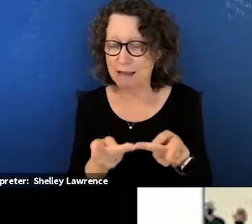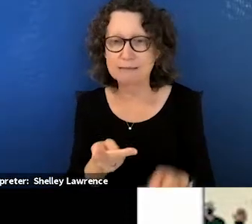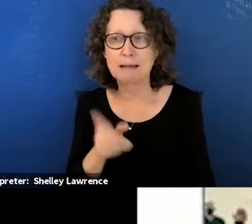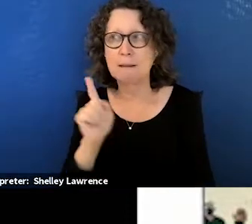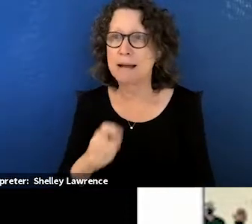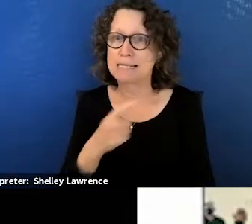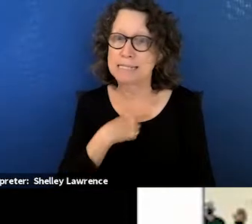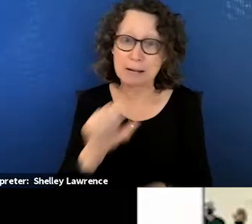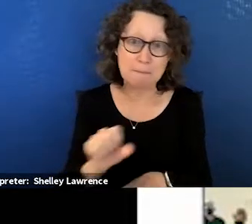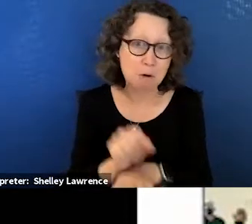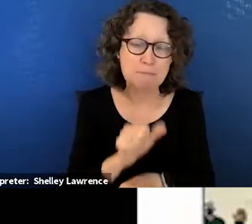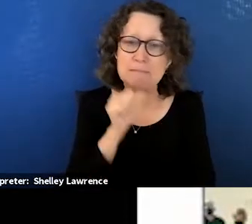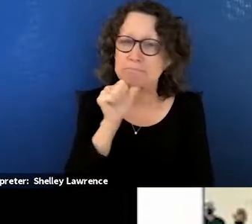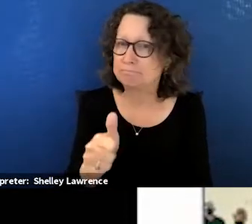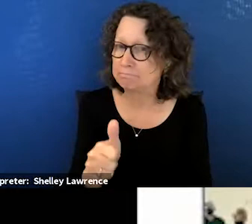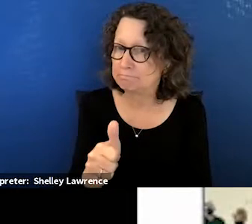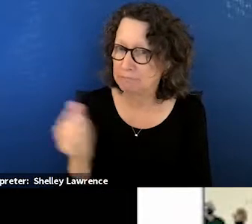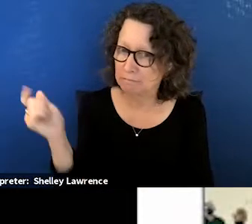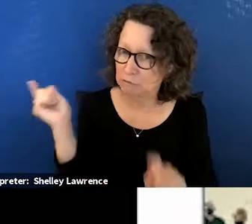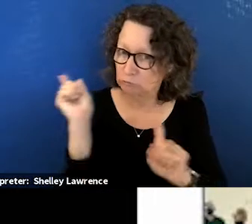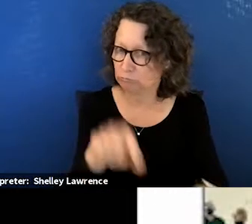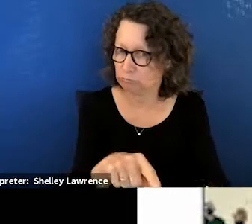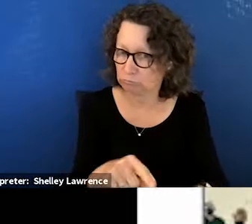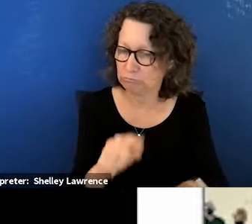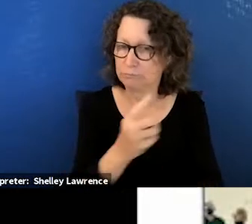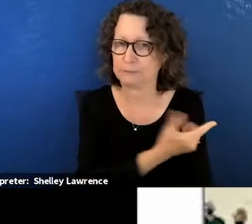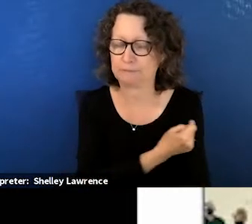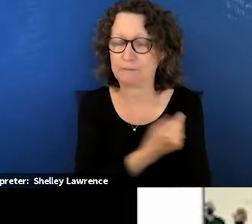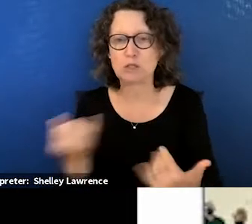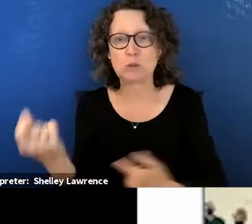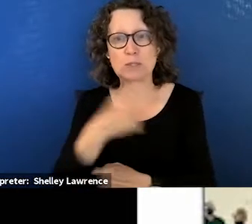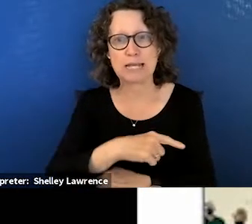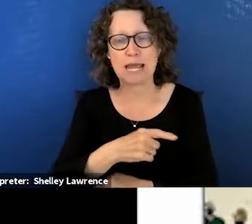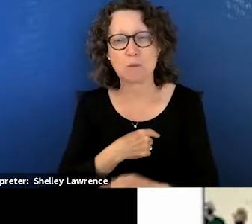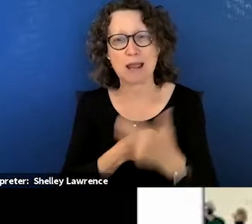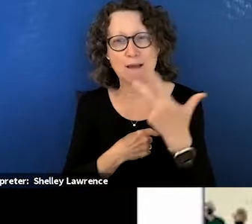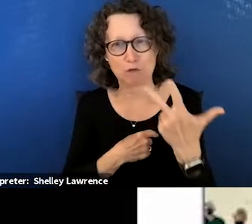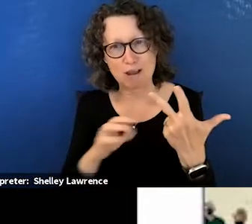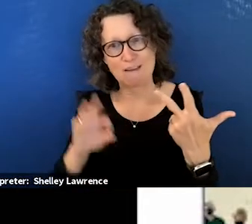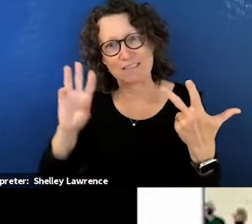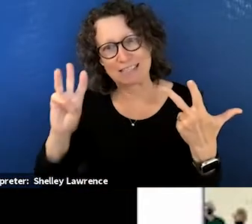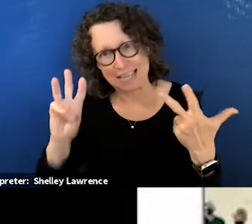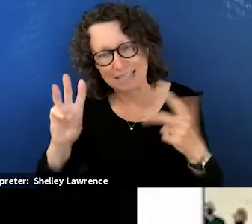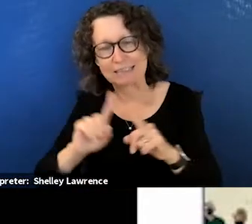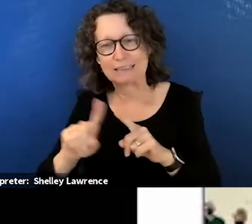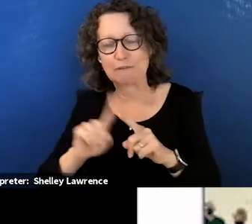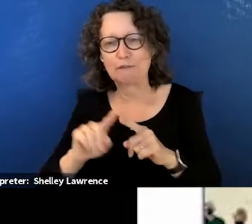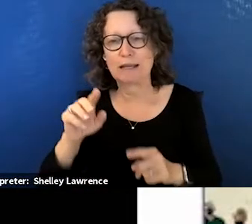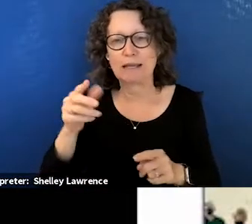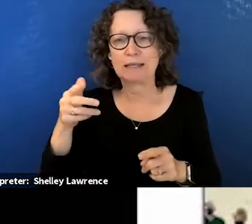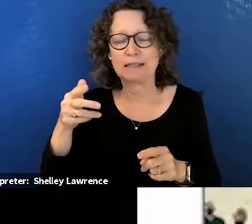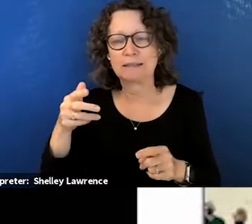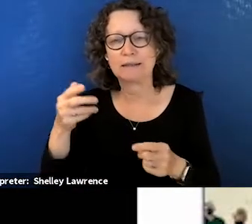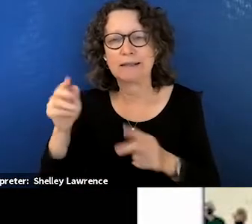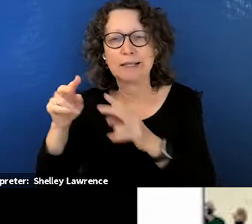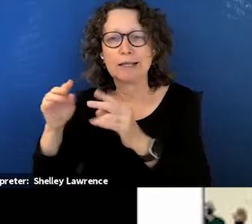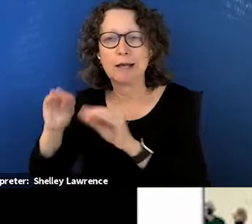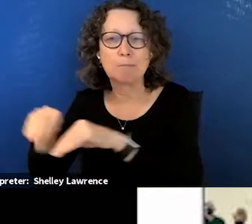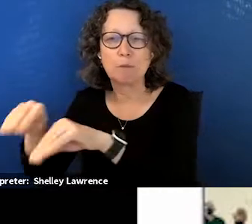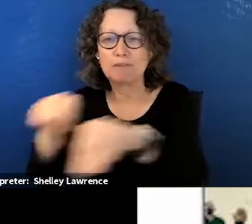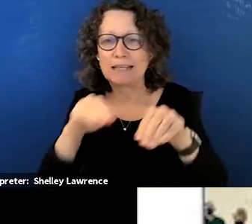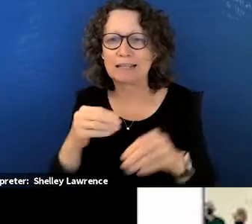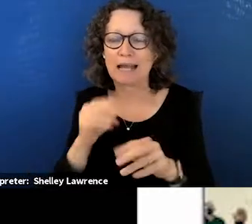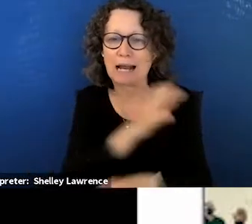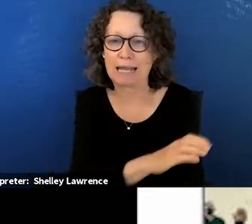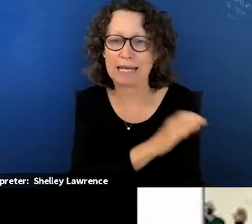an appointment. We have to date conducted 3 of 6 mobile vaccine clinics that we've been co-hosting with County